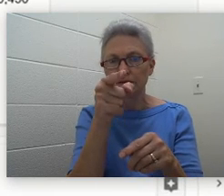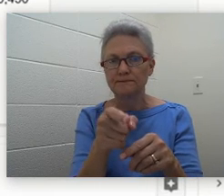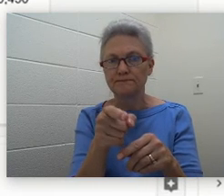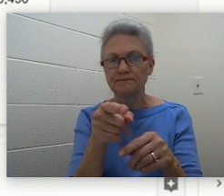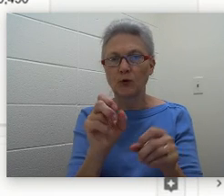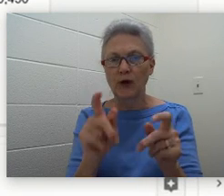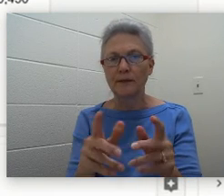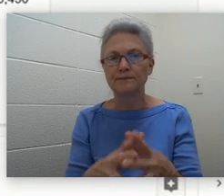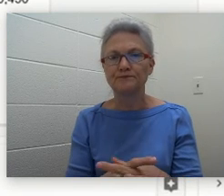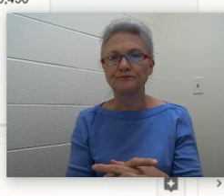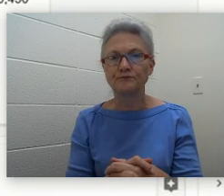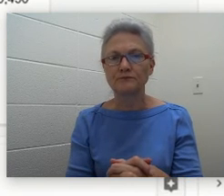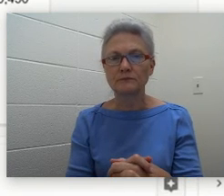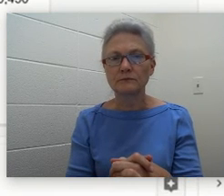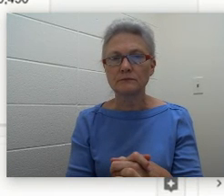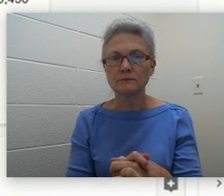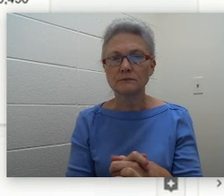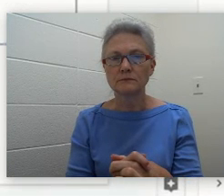line.